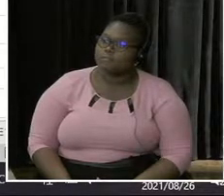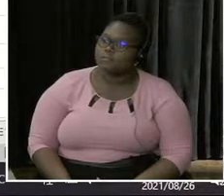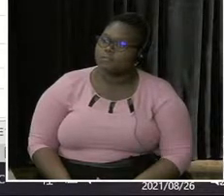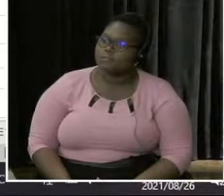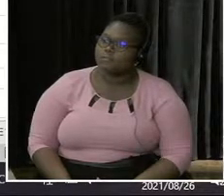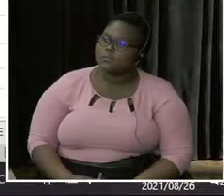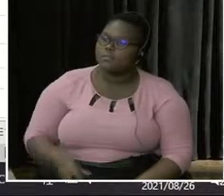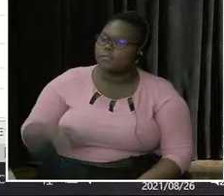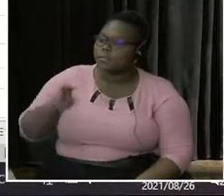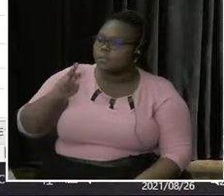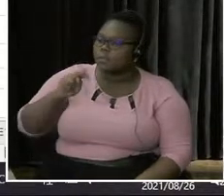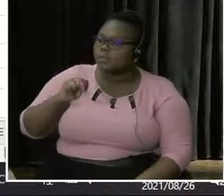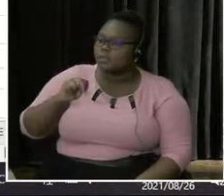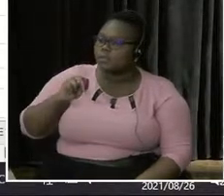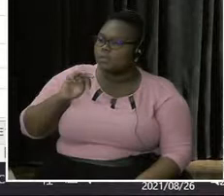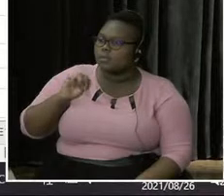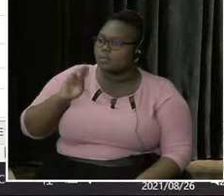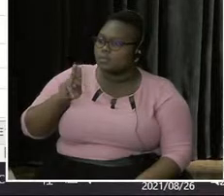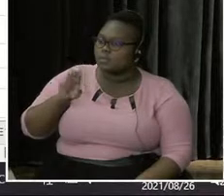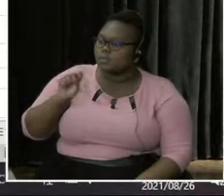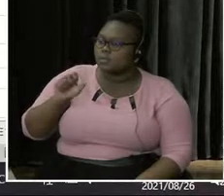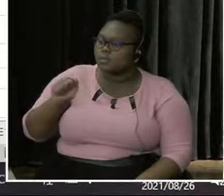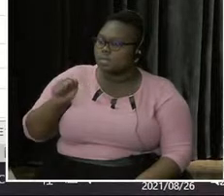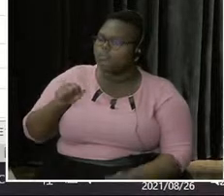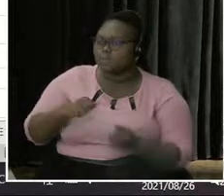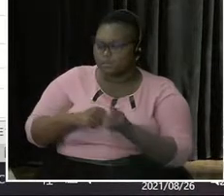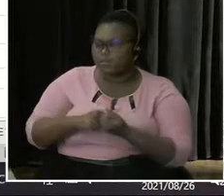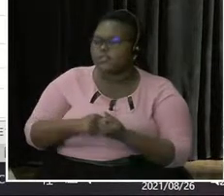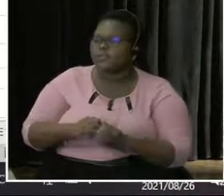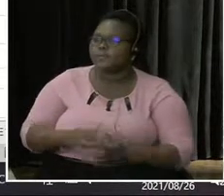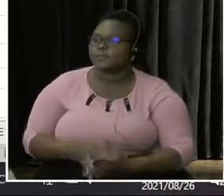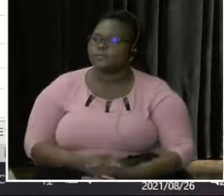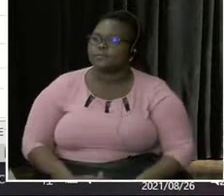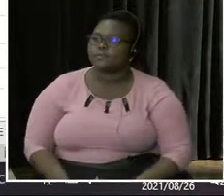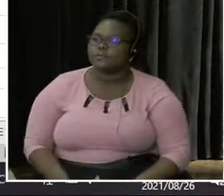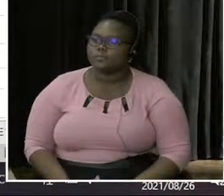Mosa in support. Mosa supports.